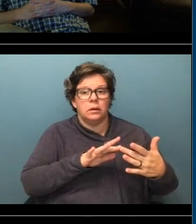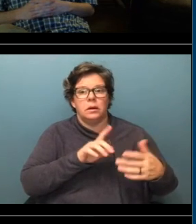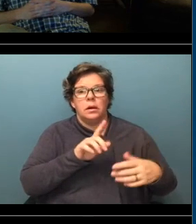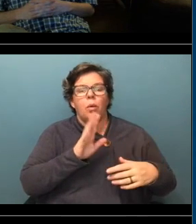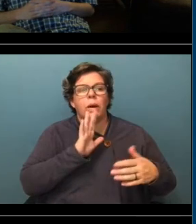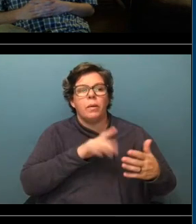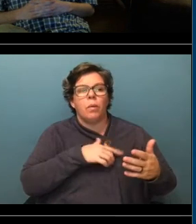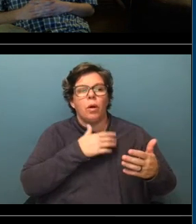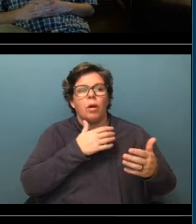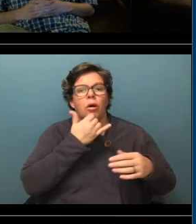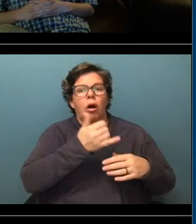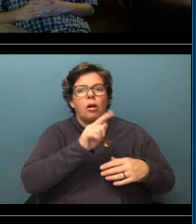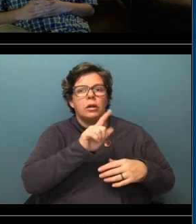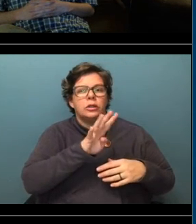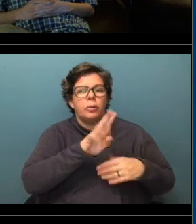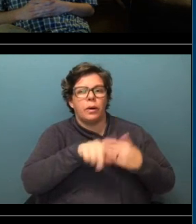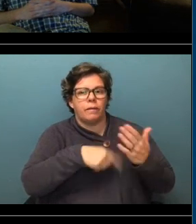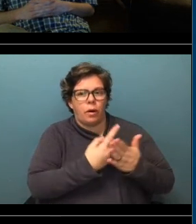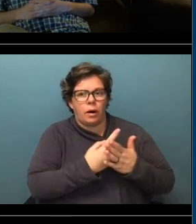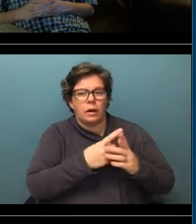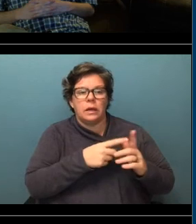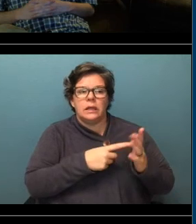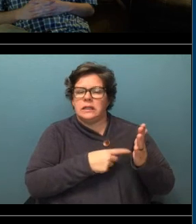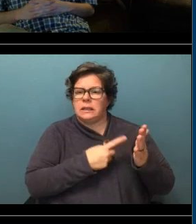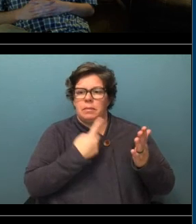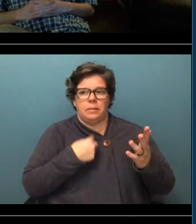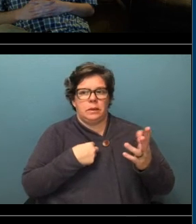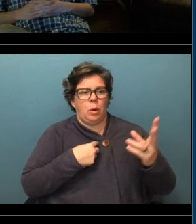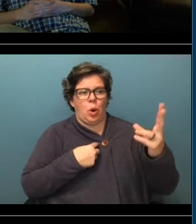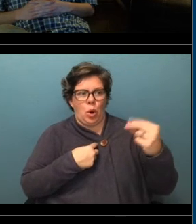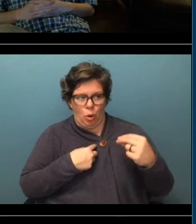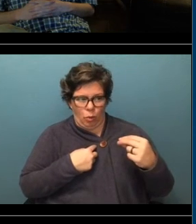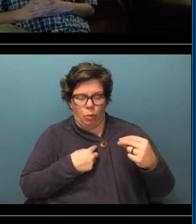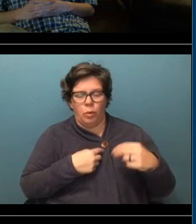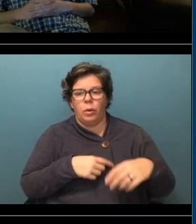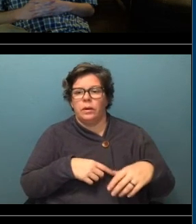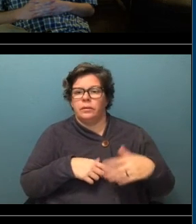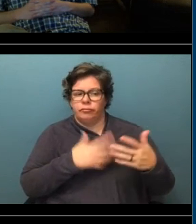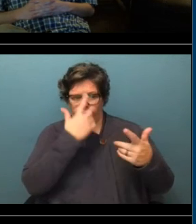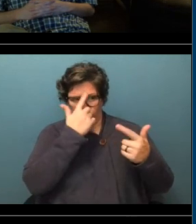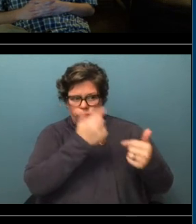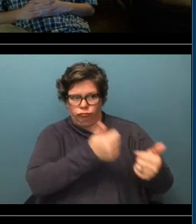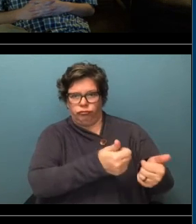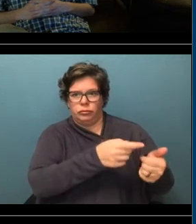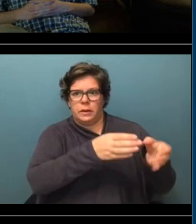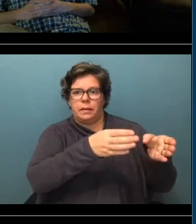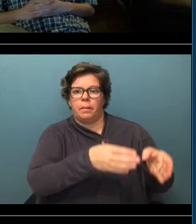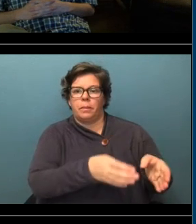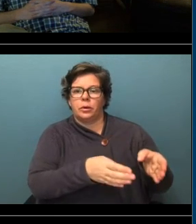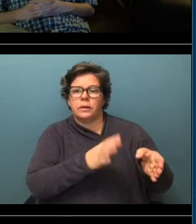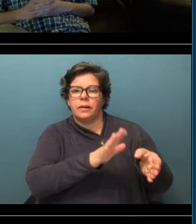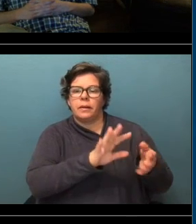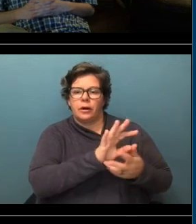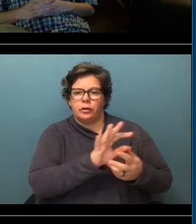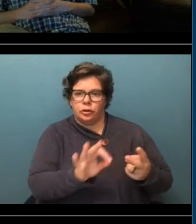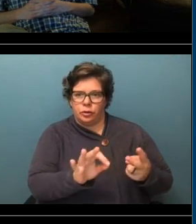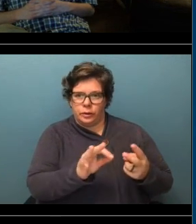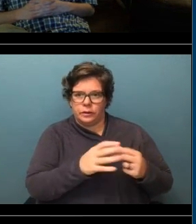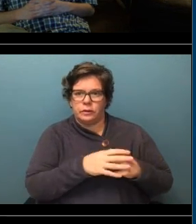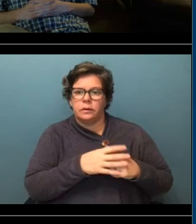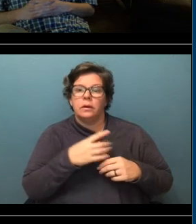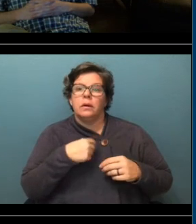24 hours, or they sometimes decline, and it's completely up to that person. It is their choice.